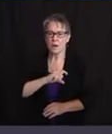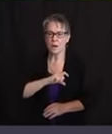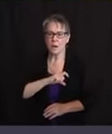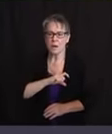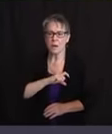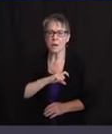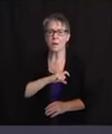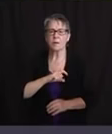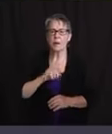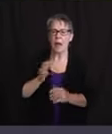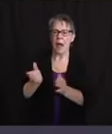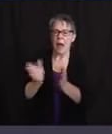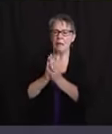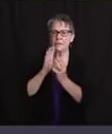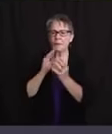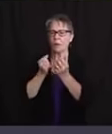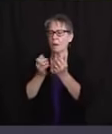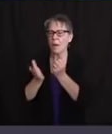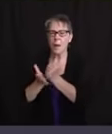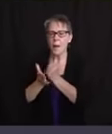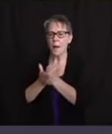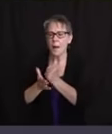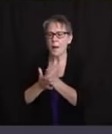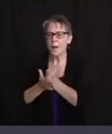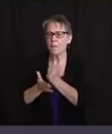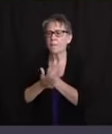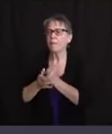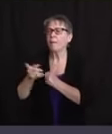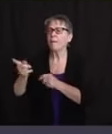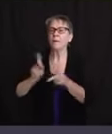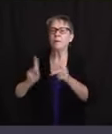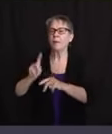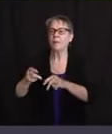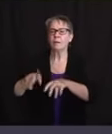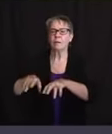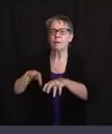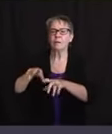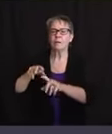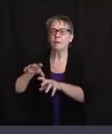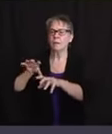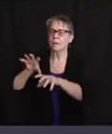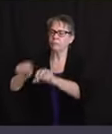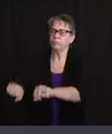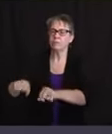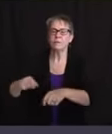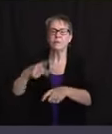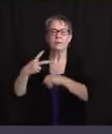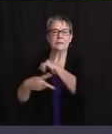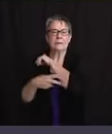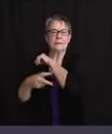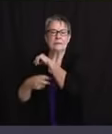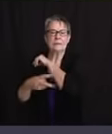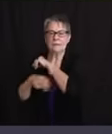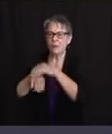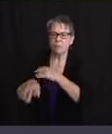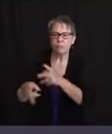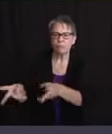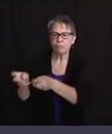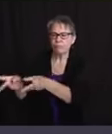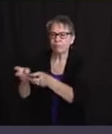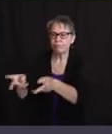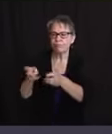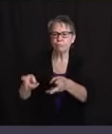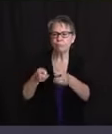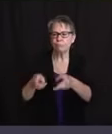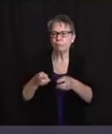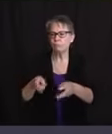Department located the subject who was found in possession of stolen items as well as prescription legend drugs, and during that